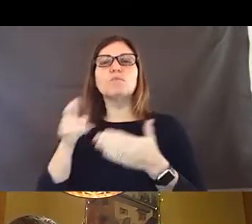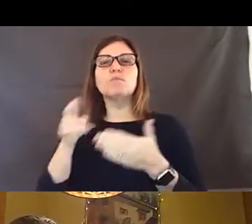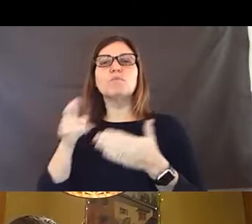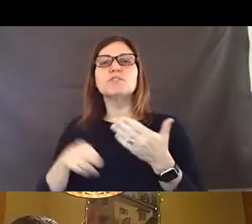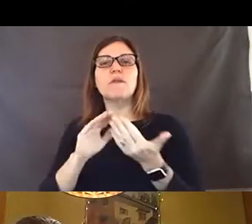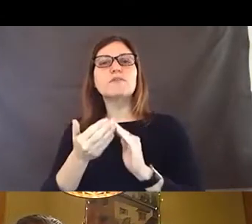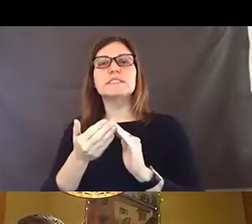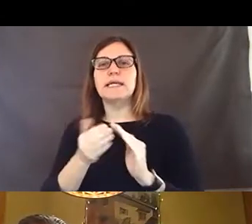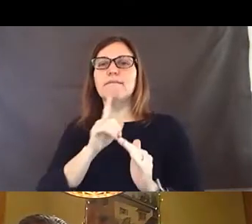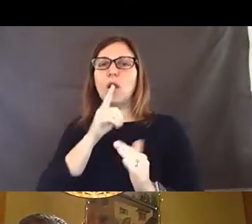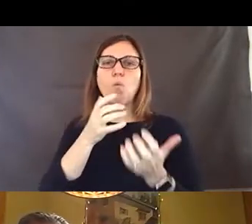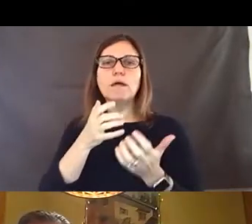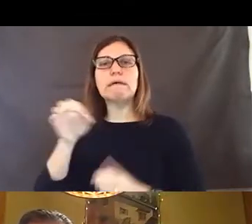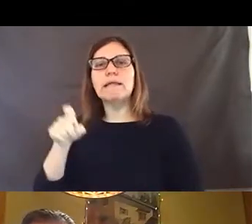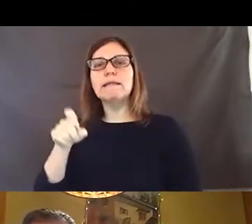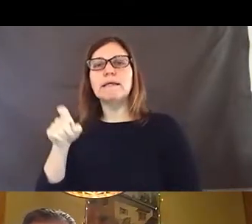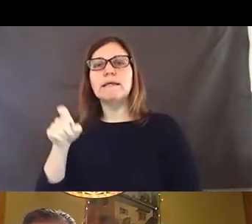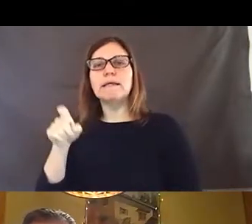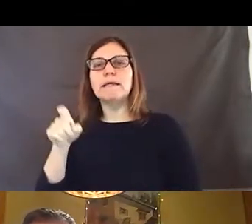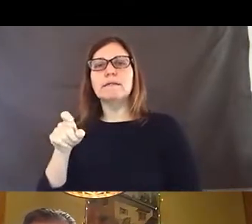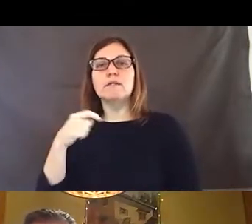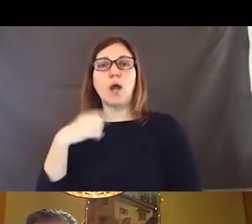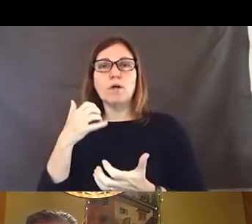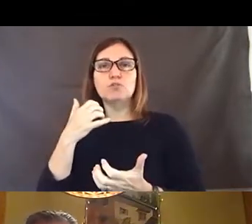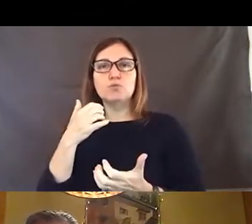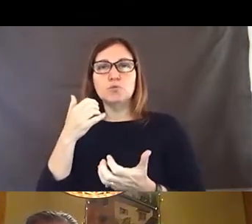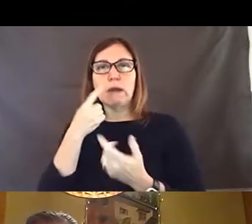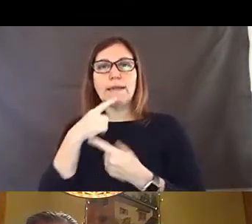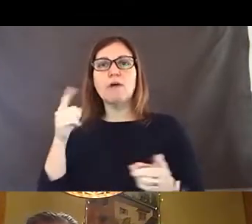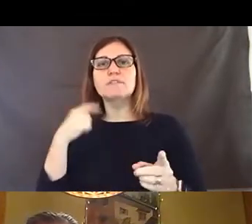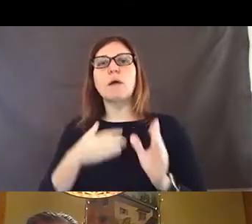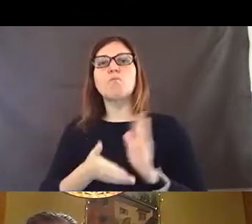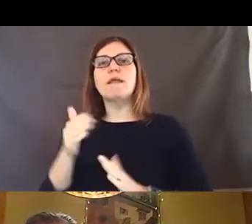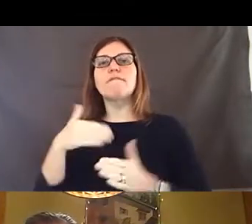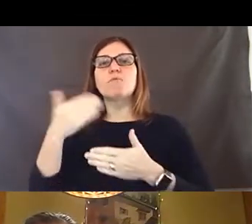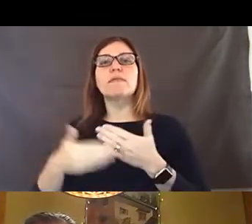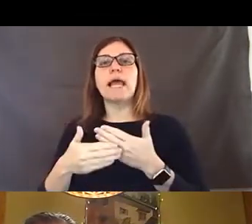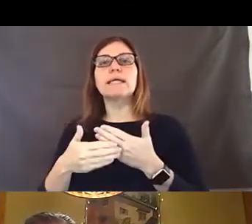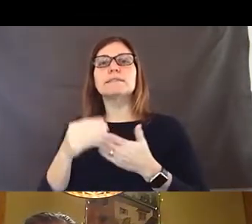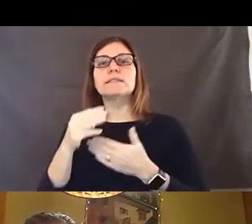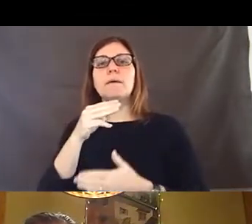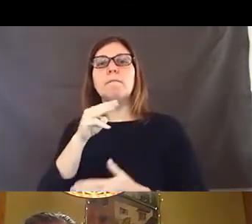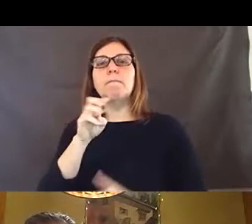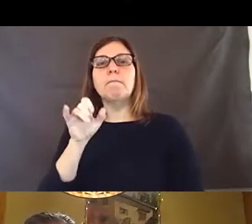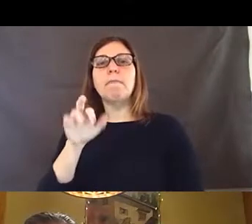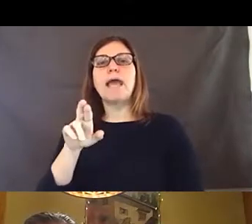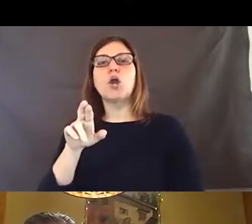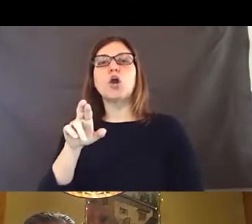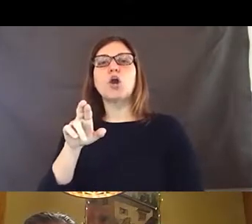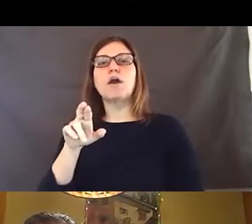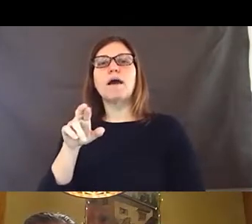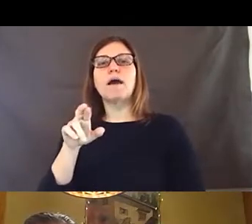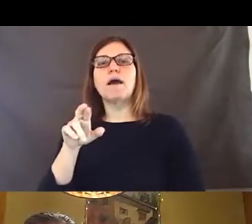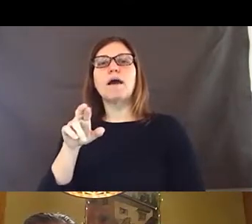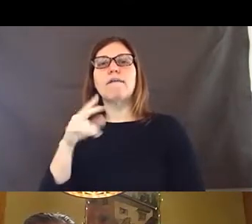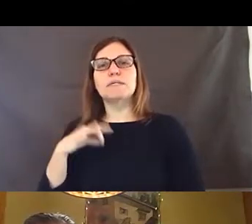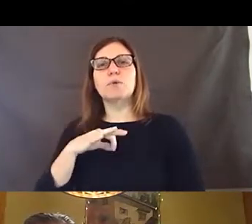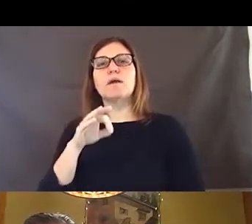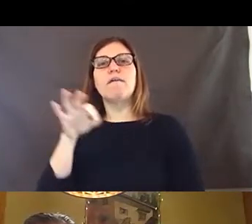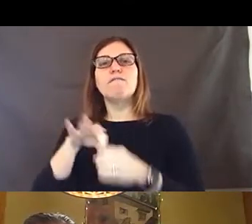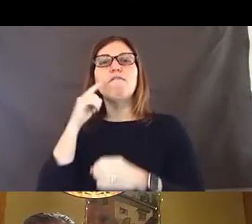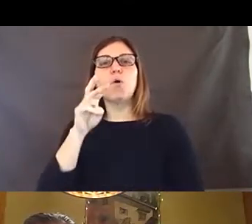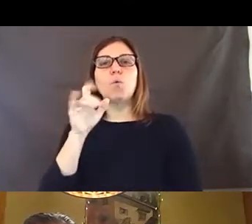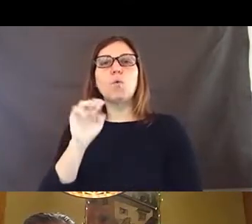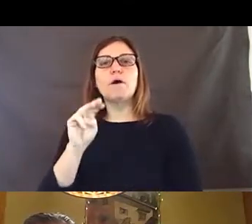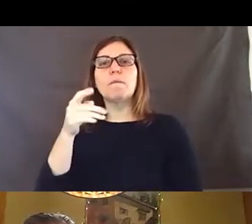to announce that I'm running for the next mayor of Pittsburgh. Vote for Will Parker. Vote for Will Parker. You can find me on all my social sites